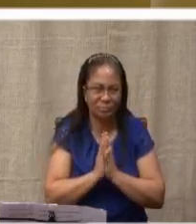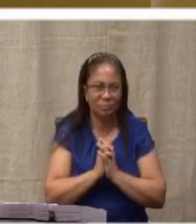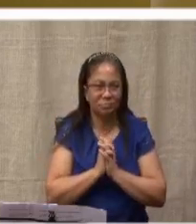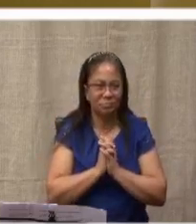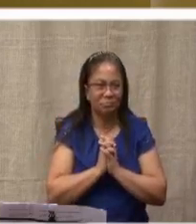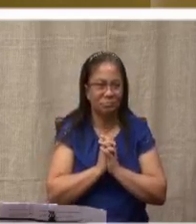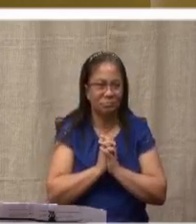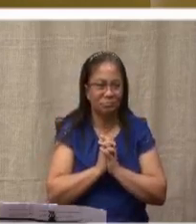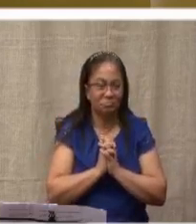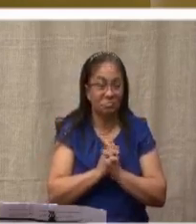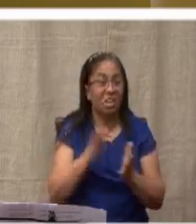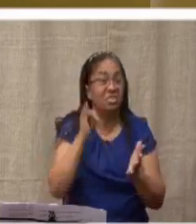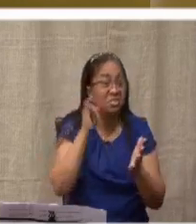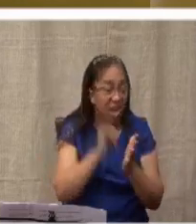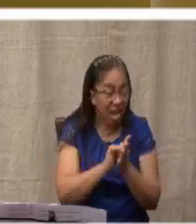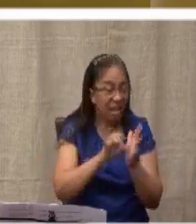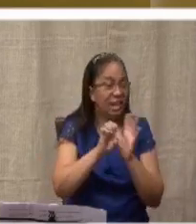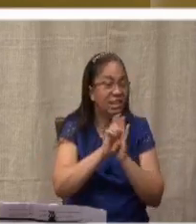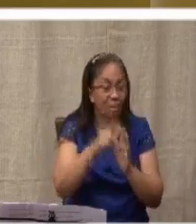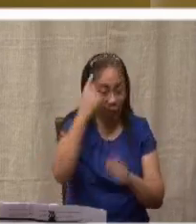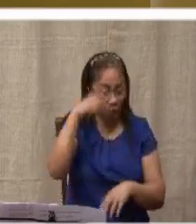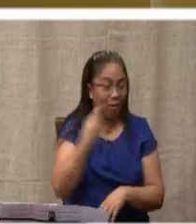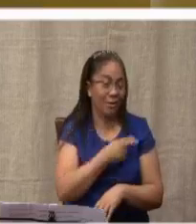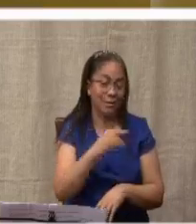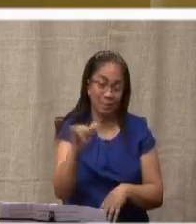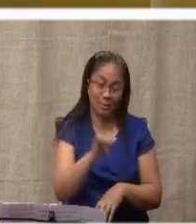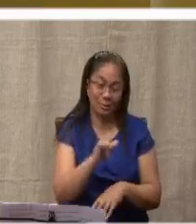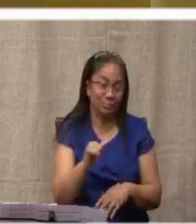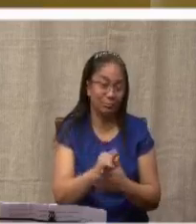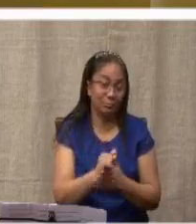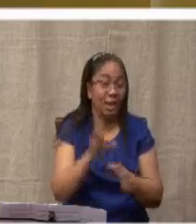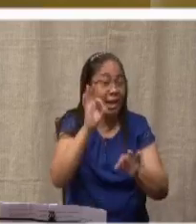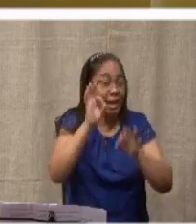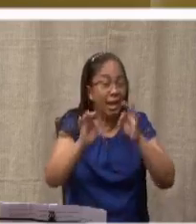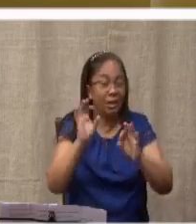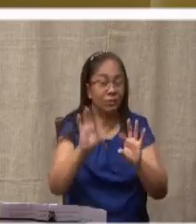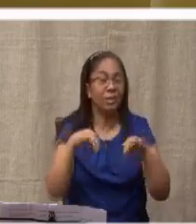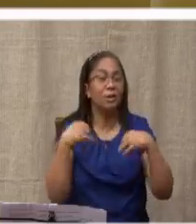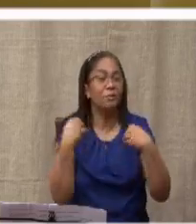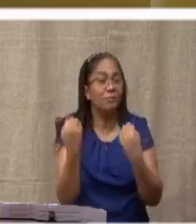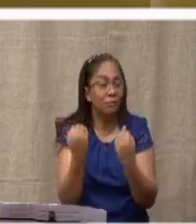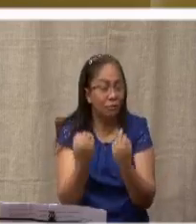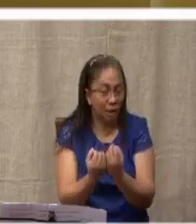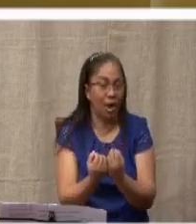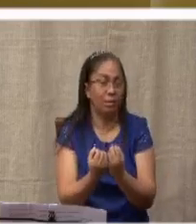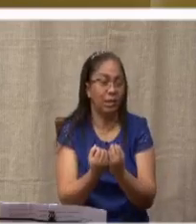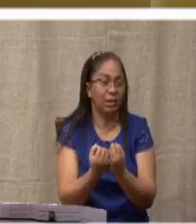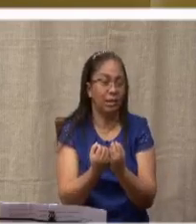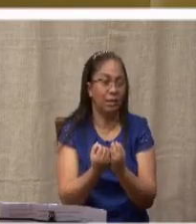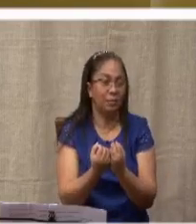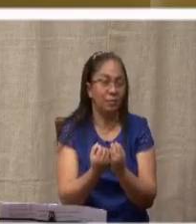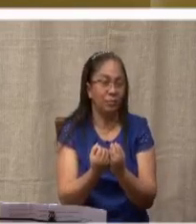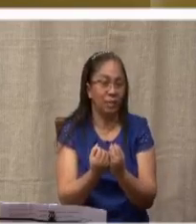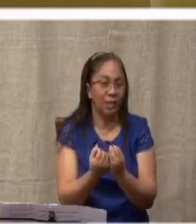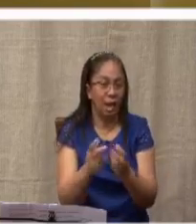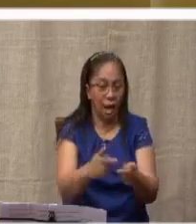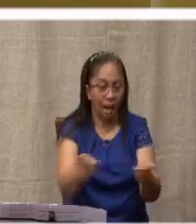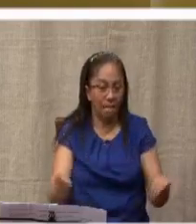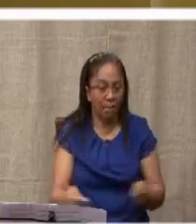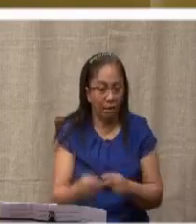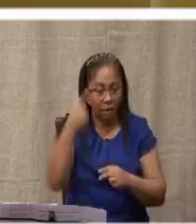and here's to a model for us if the family is going to be the source of healing